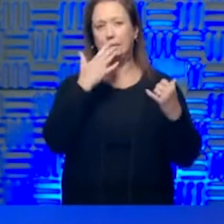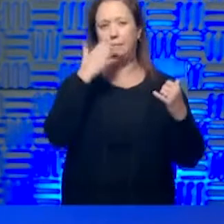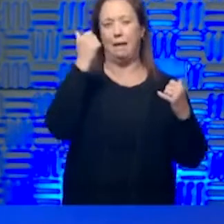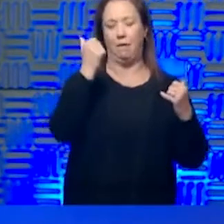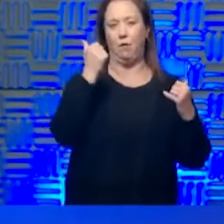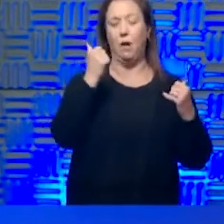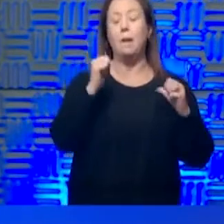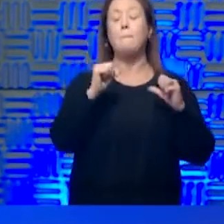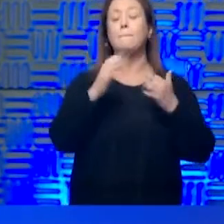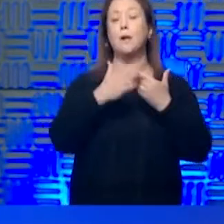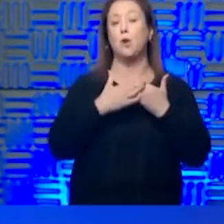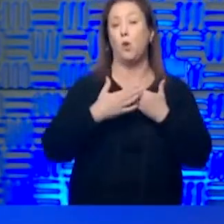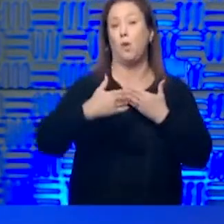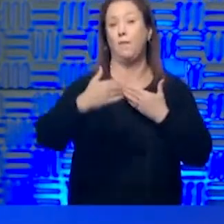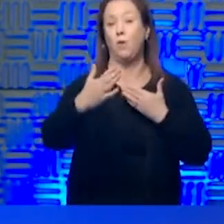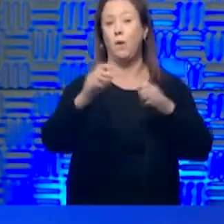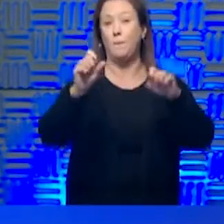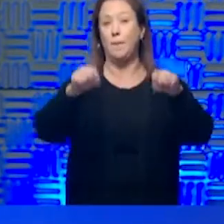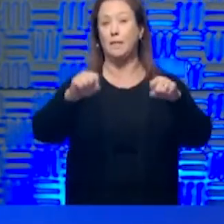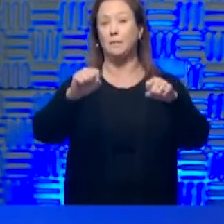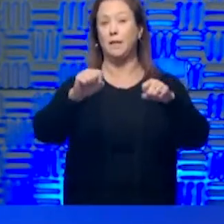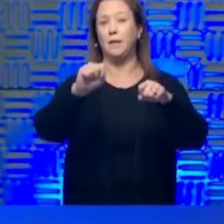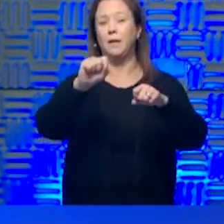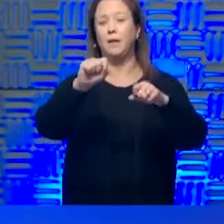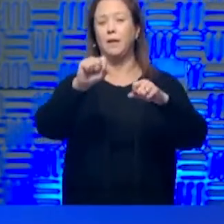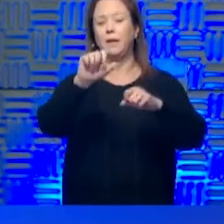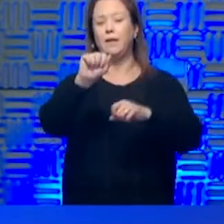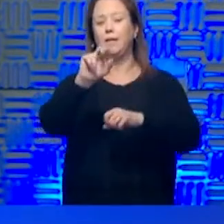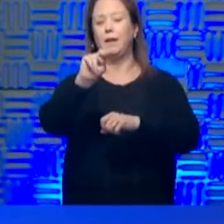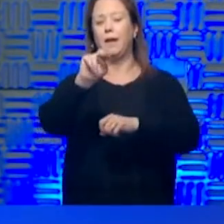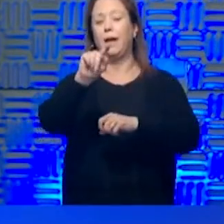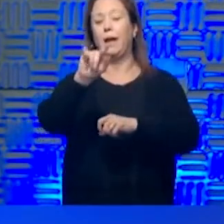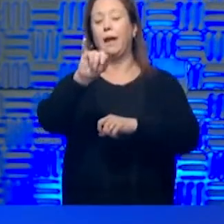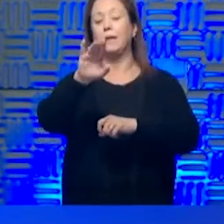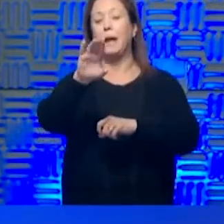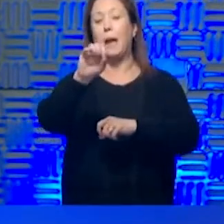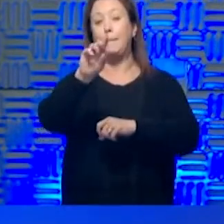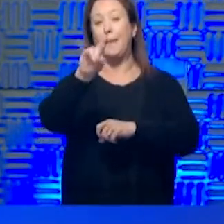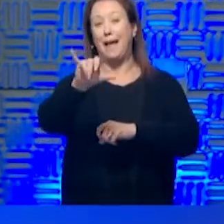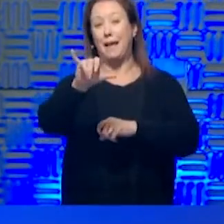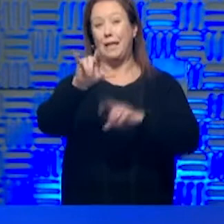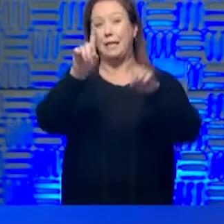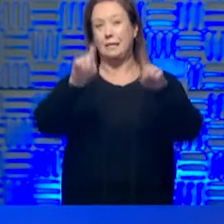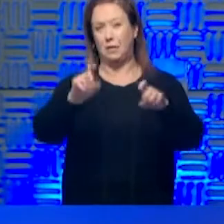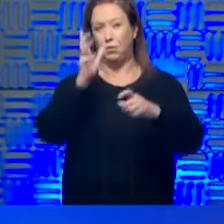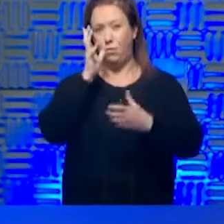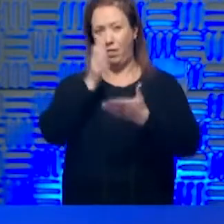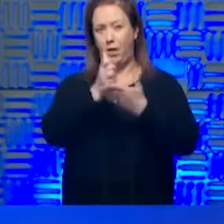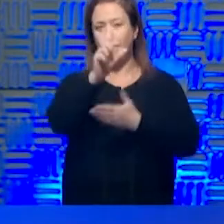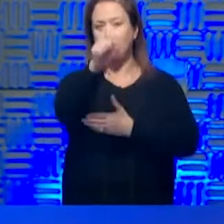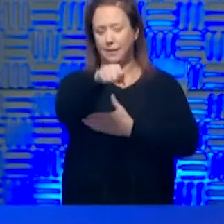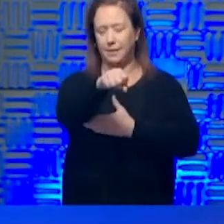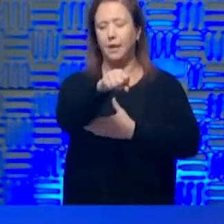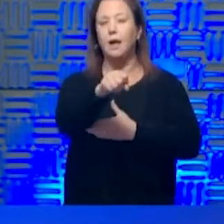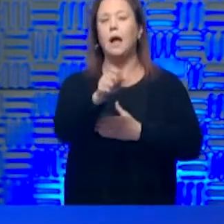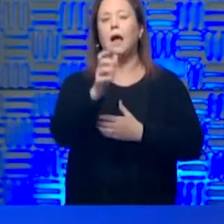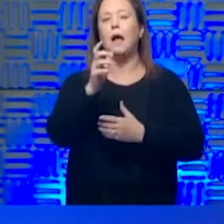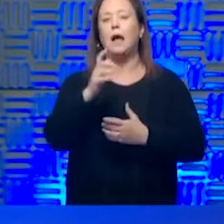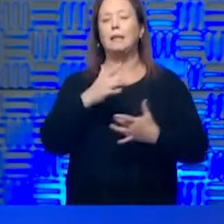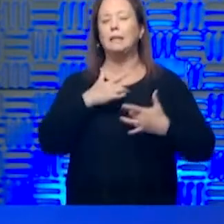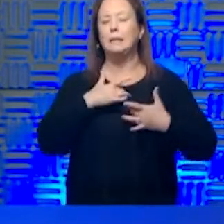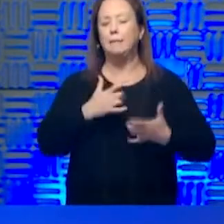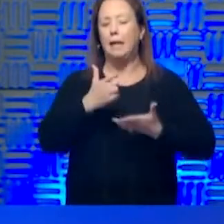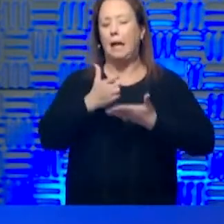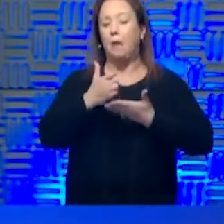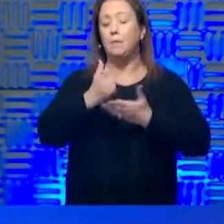moving forward, possibly using the serology or the antibody test will be helpful, but I think it's mostly going to be helpful to